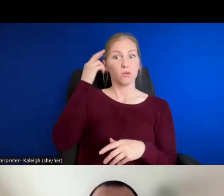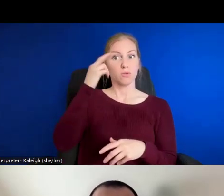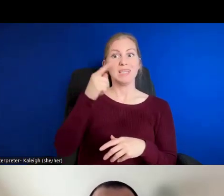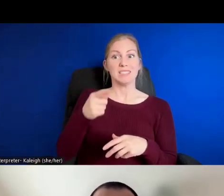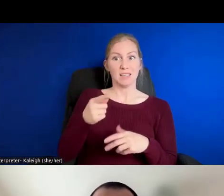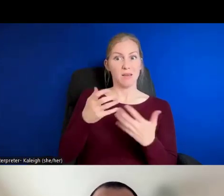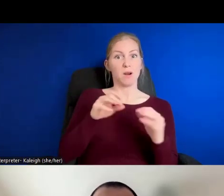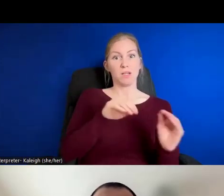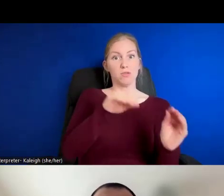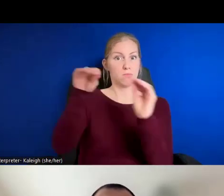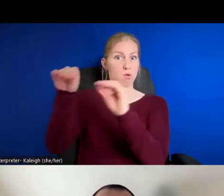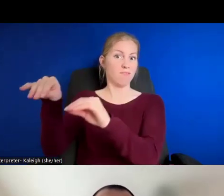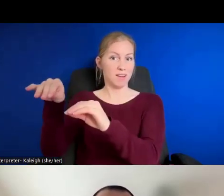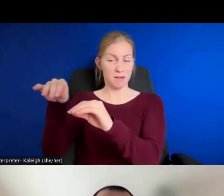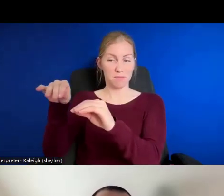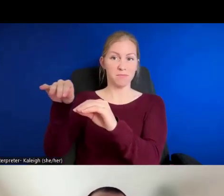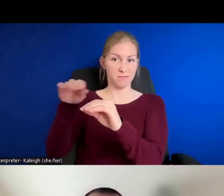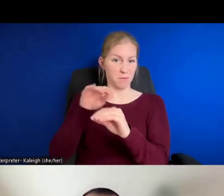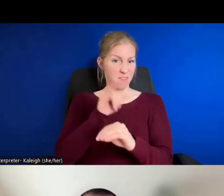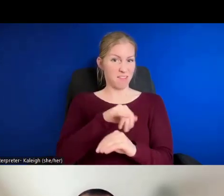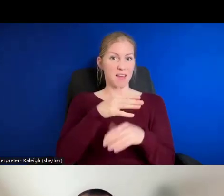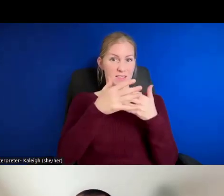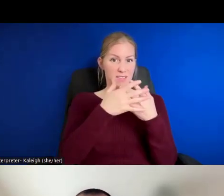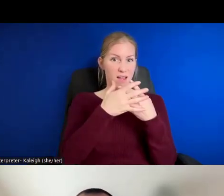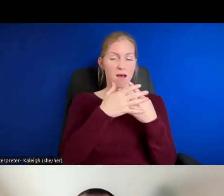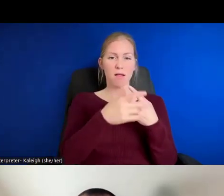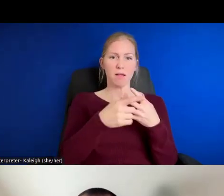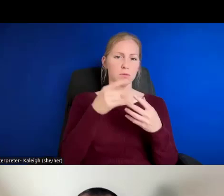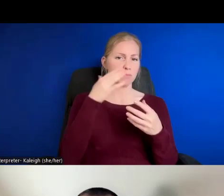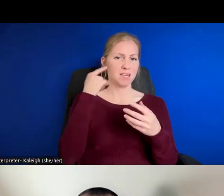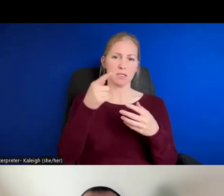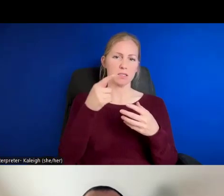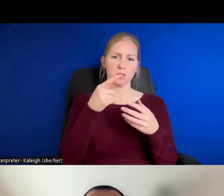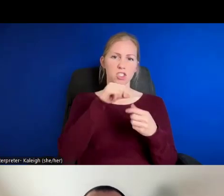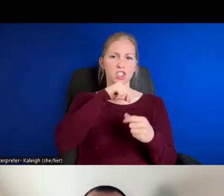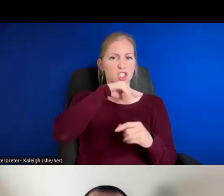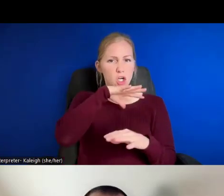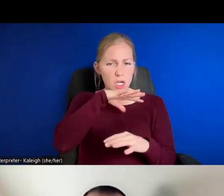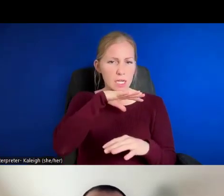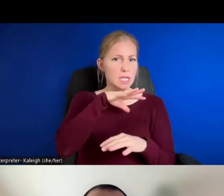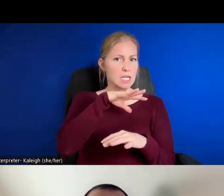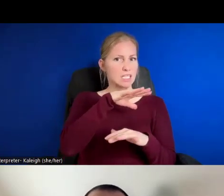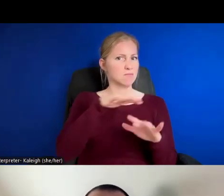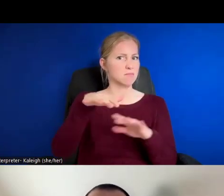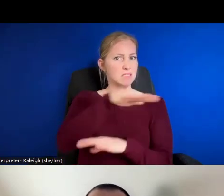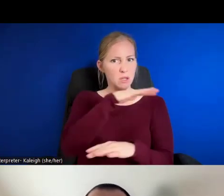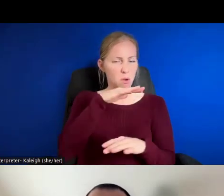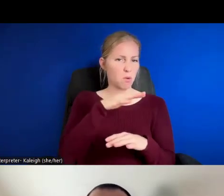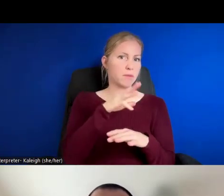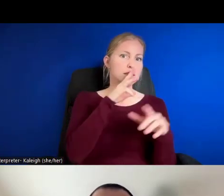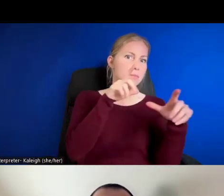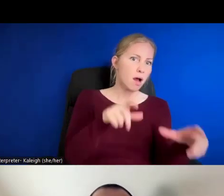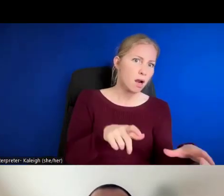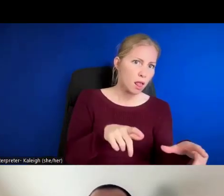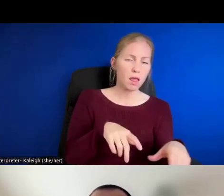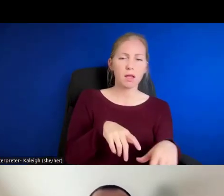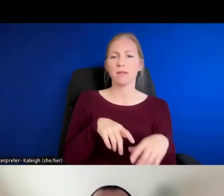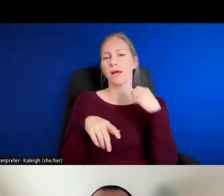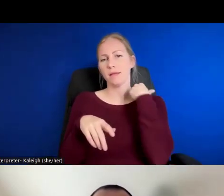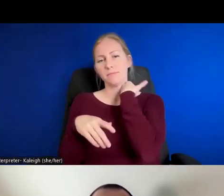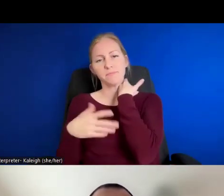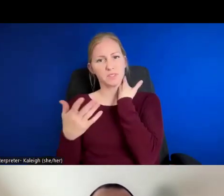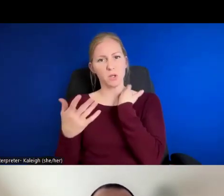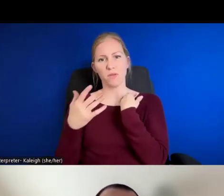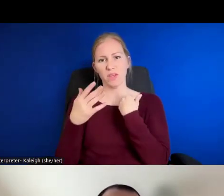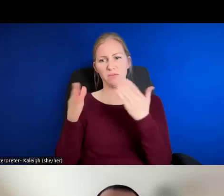of his cell was because his cell was unhygienic, citing this puddle in the containers. Without